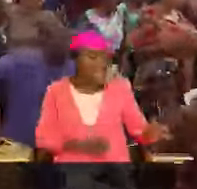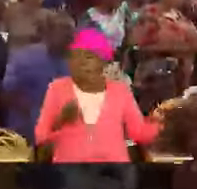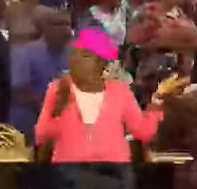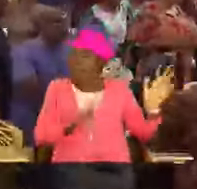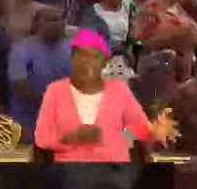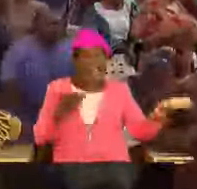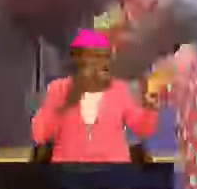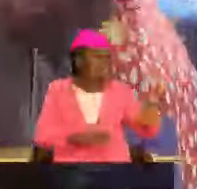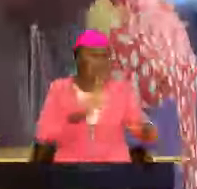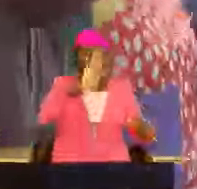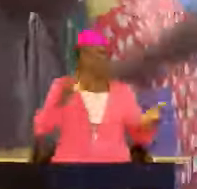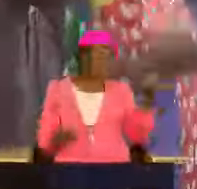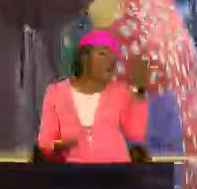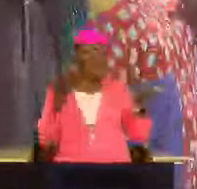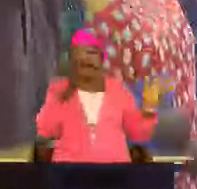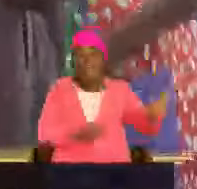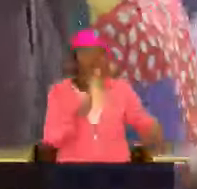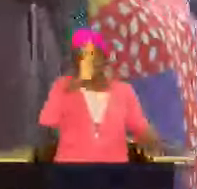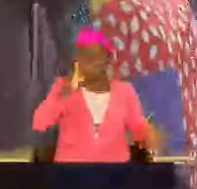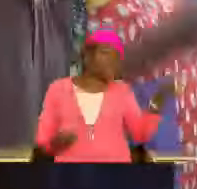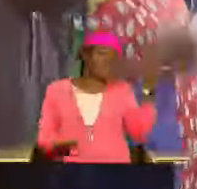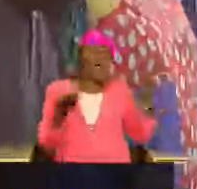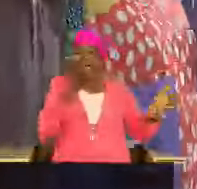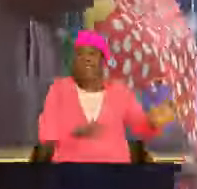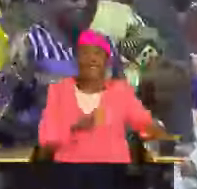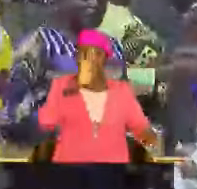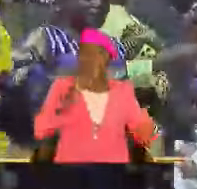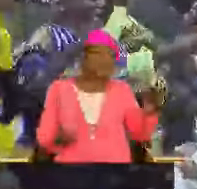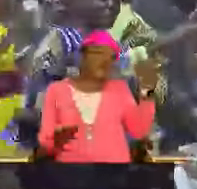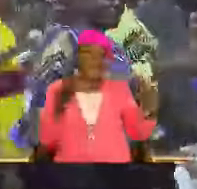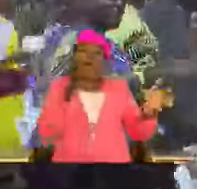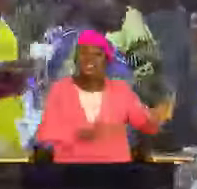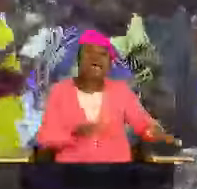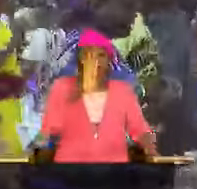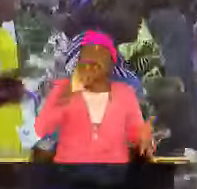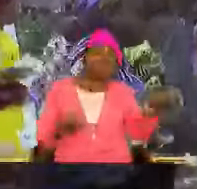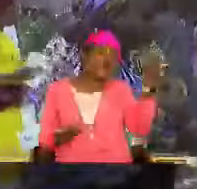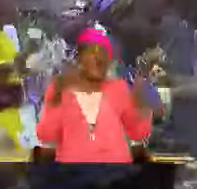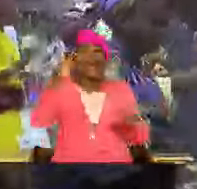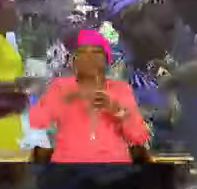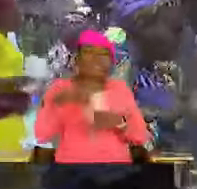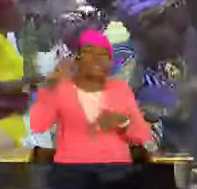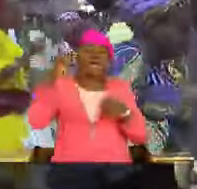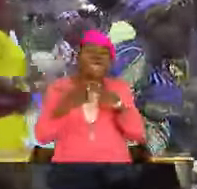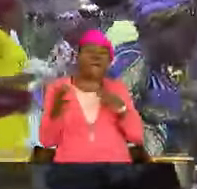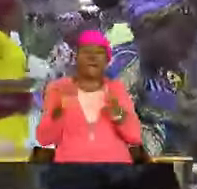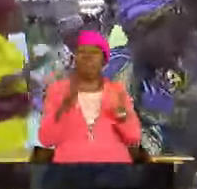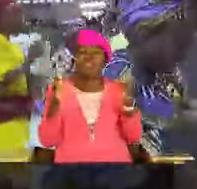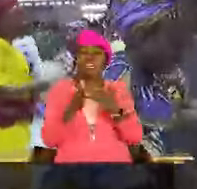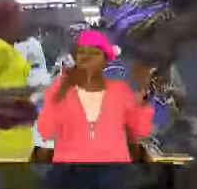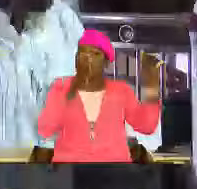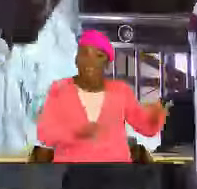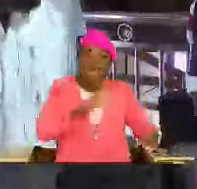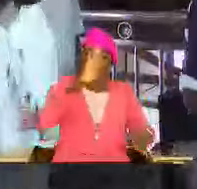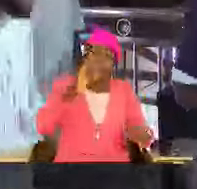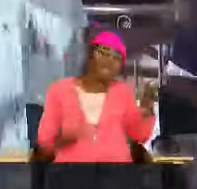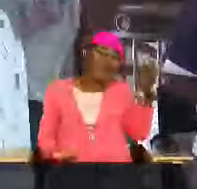by fire die by fire in the name of